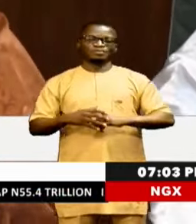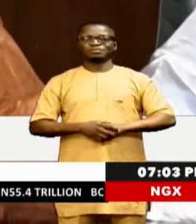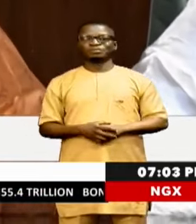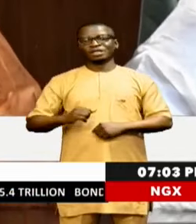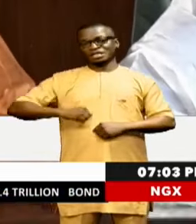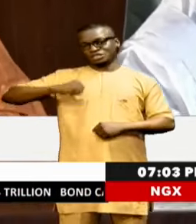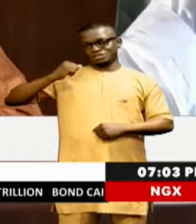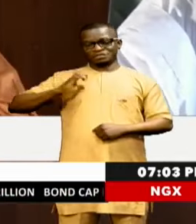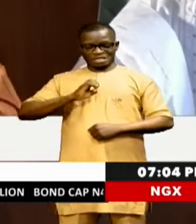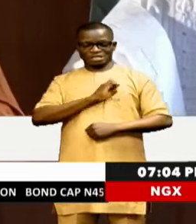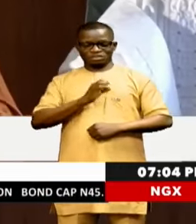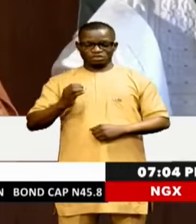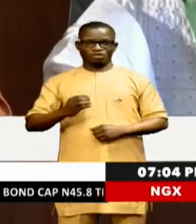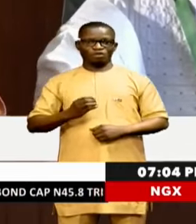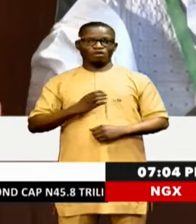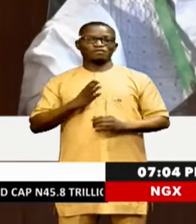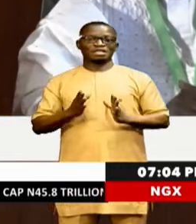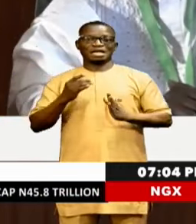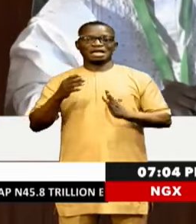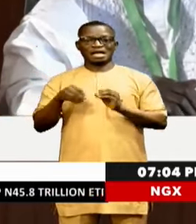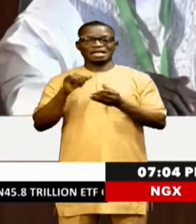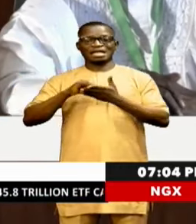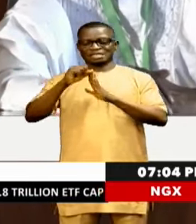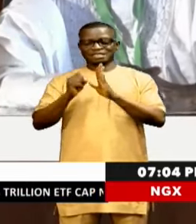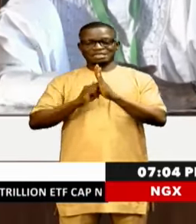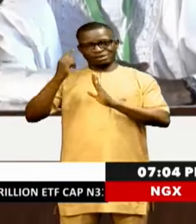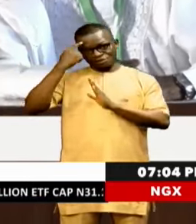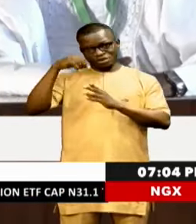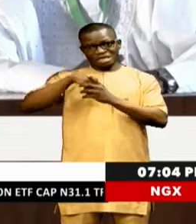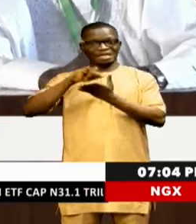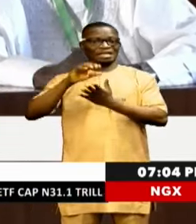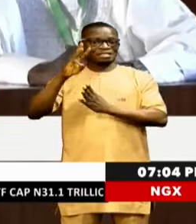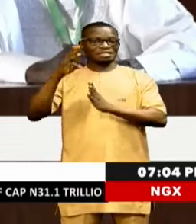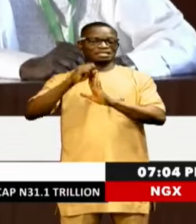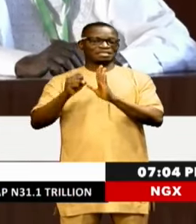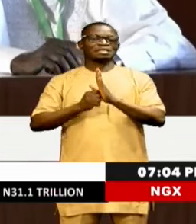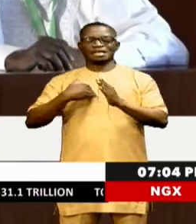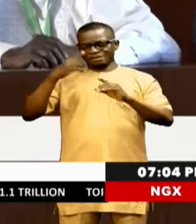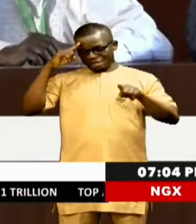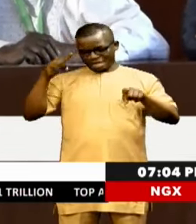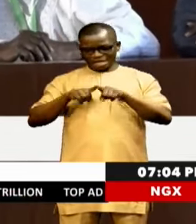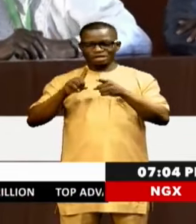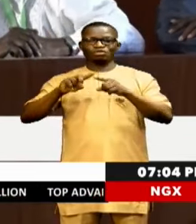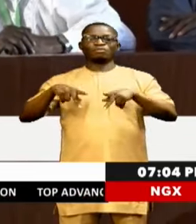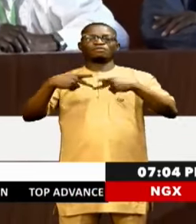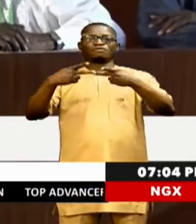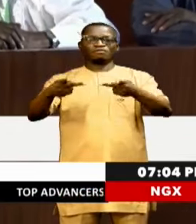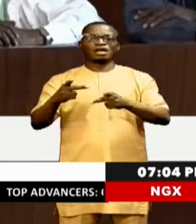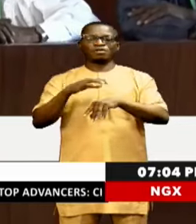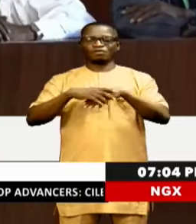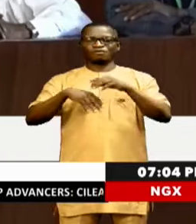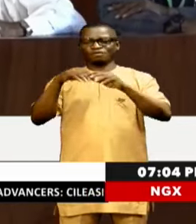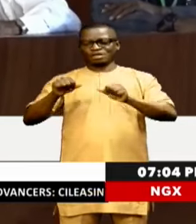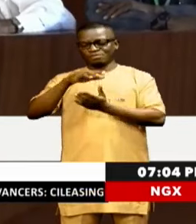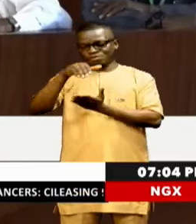The chief executive officer added that state governors within the sub-region have equally agreed to provide suitable locations for